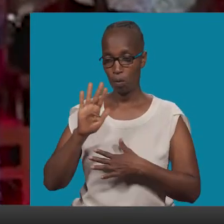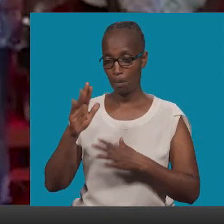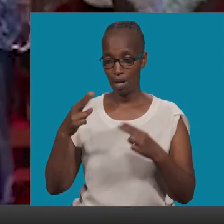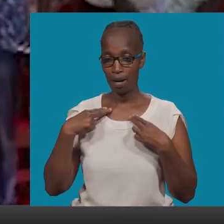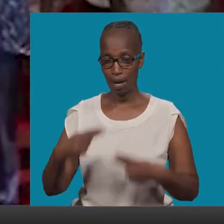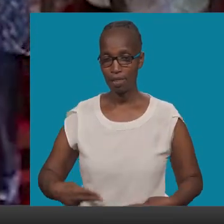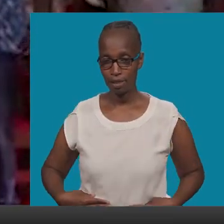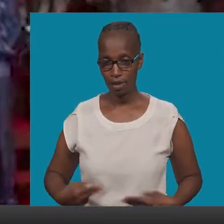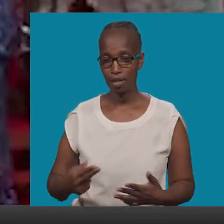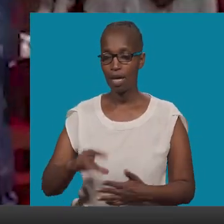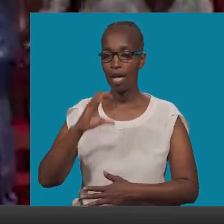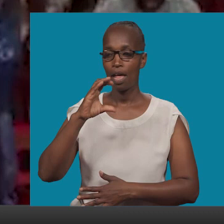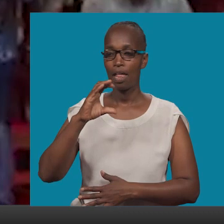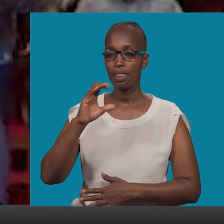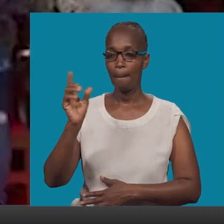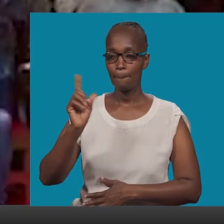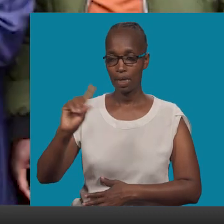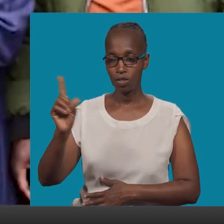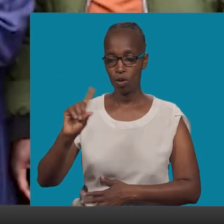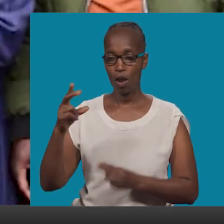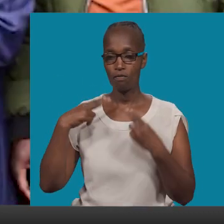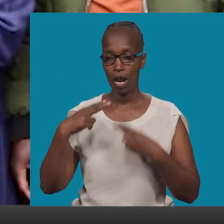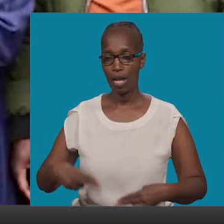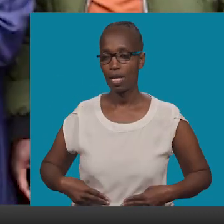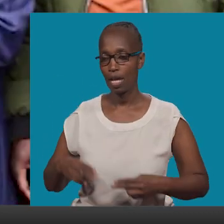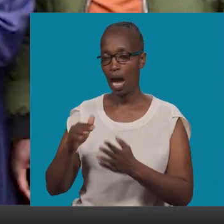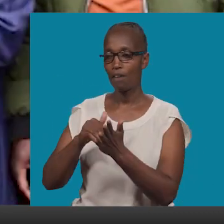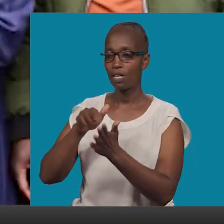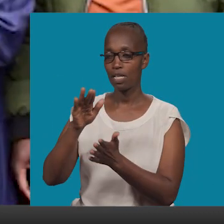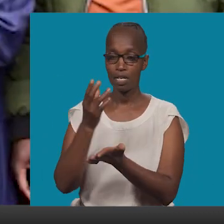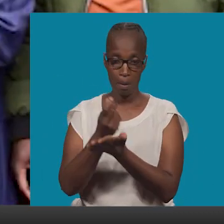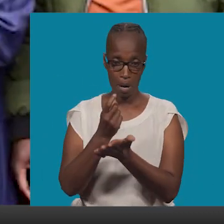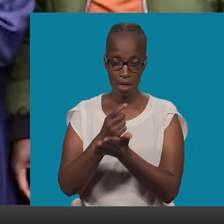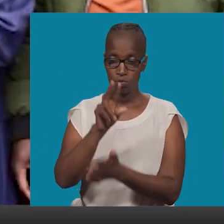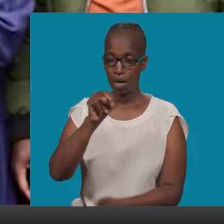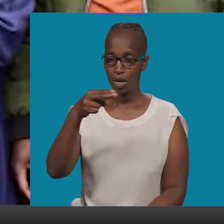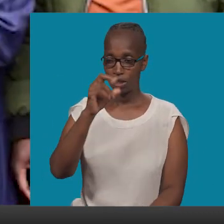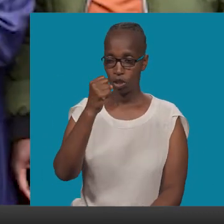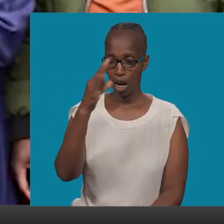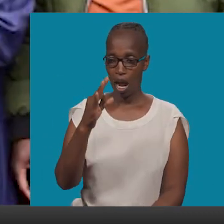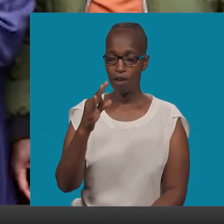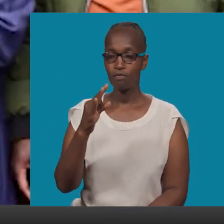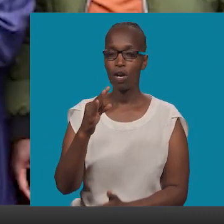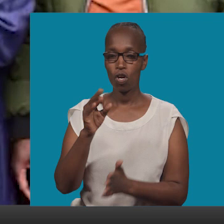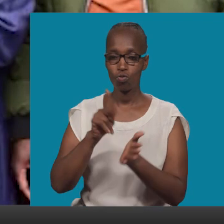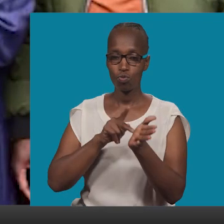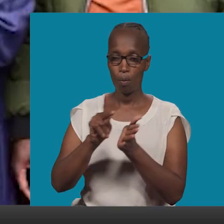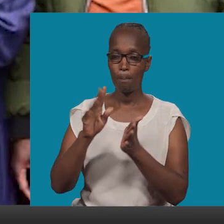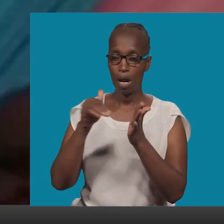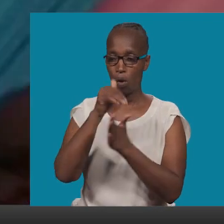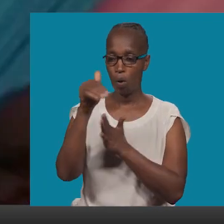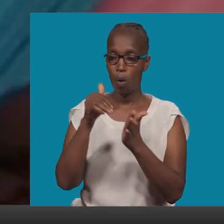waziri wa afya Susan Nakhumicha kudokeza kwamba wizara ya fedha imesambaza pesa kwa NHIF ili kulipa